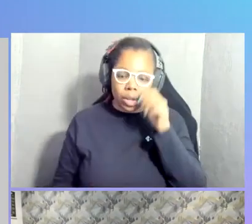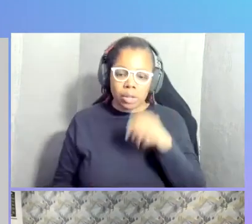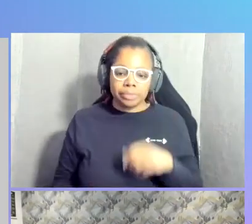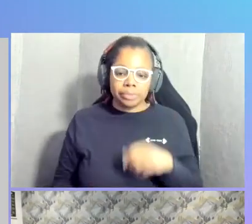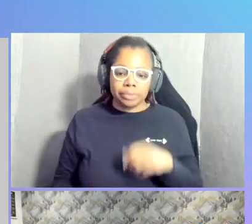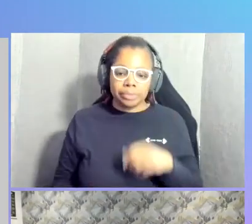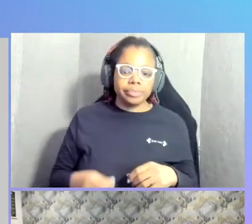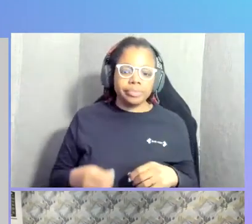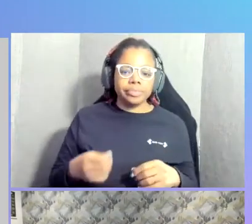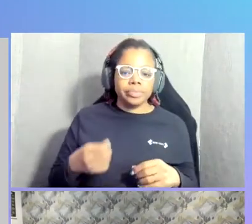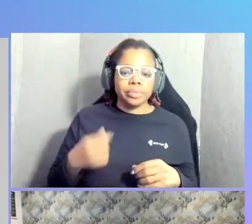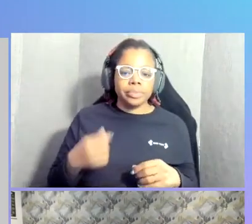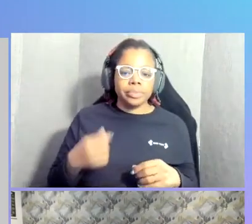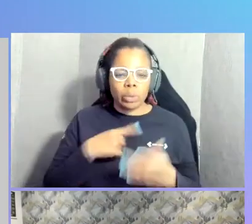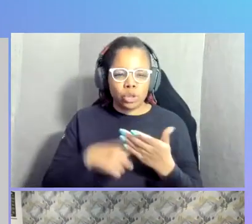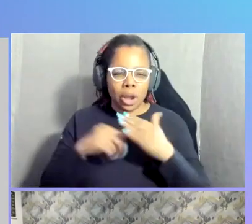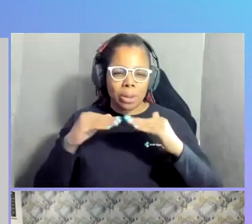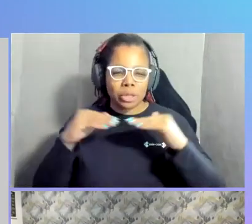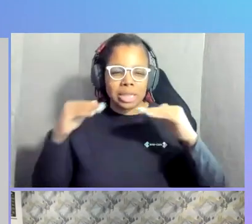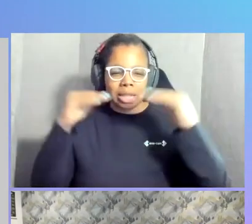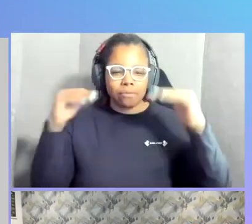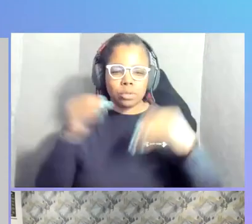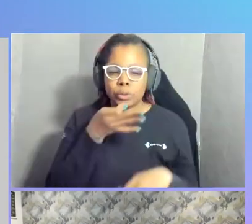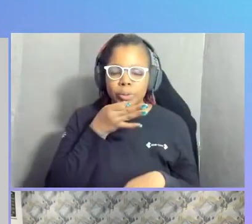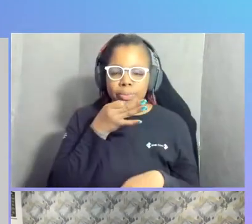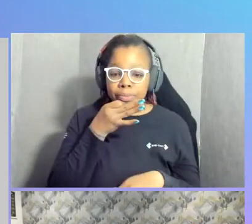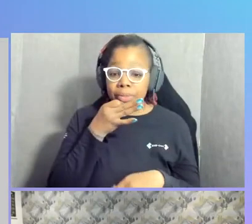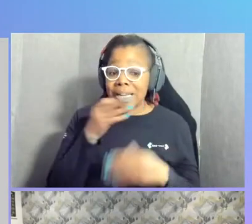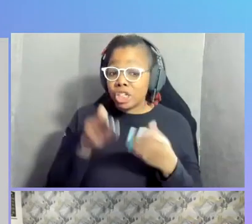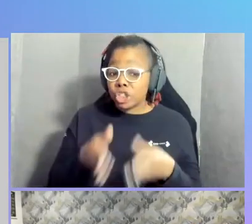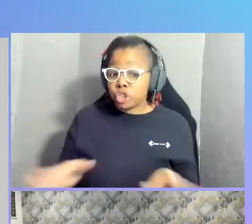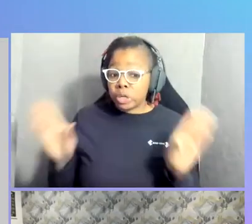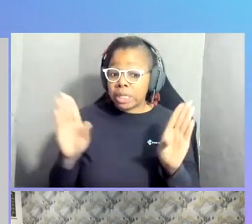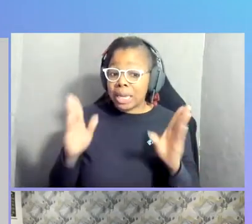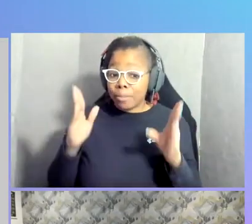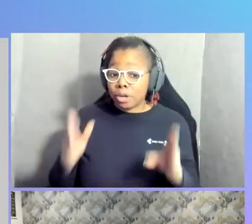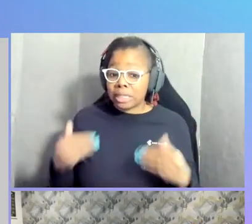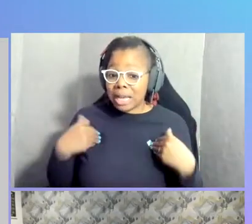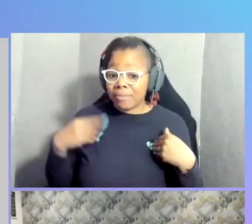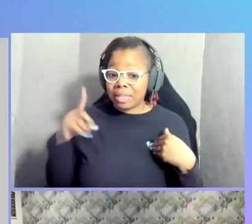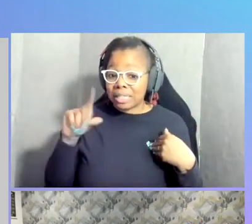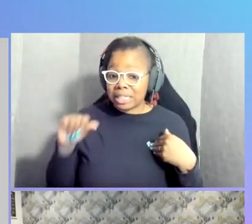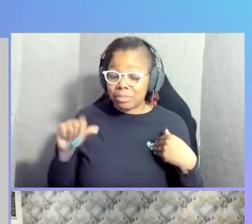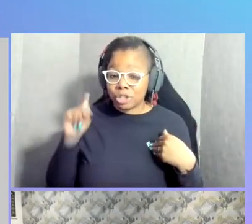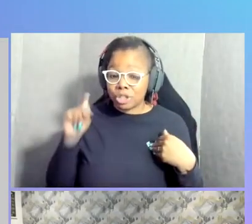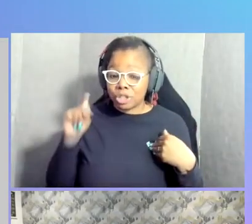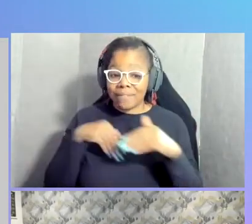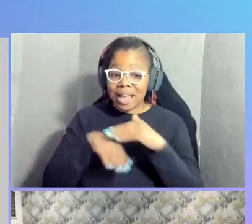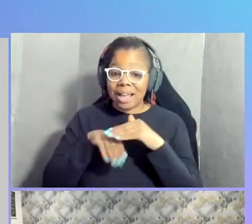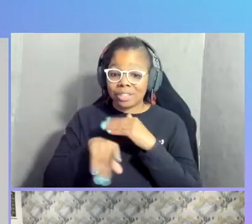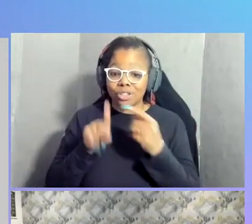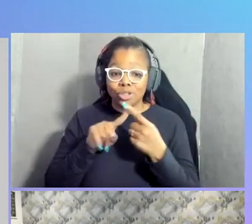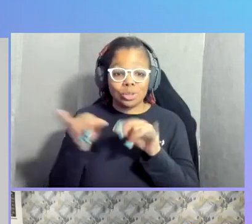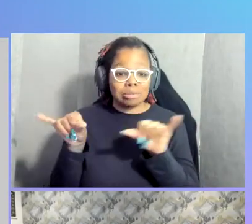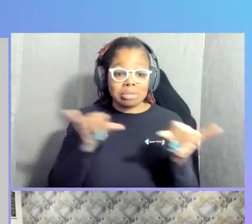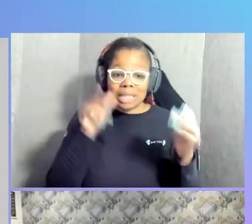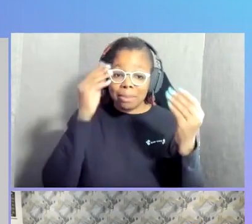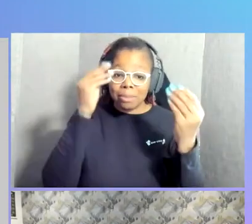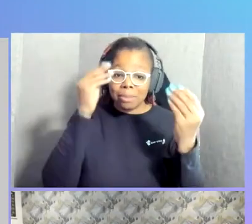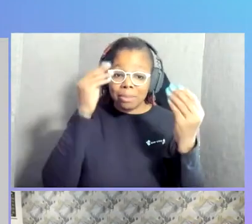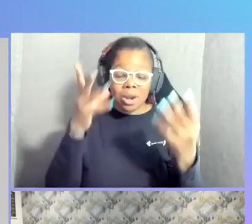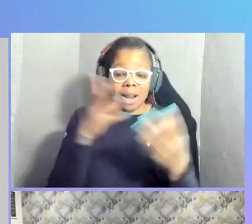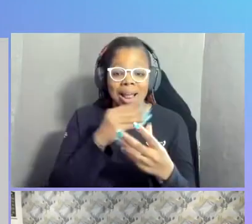to the level shortly. In general, a person with a disability should have access to the same information